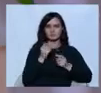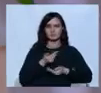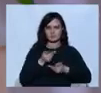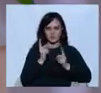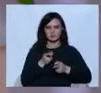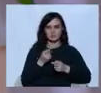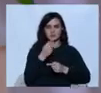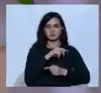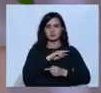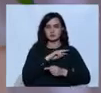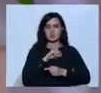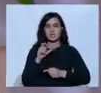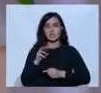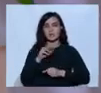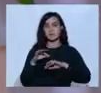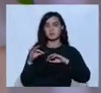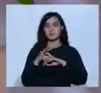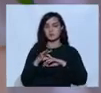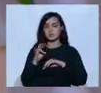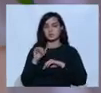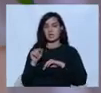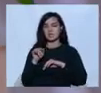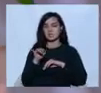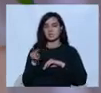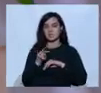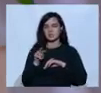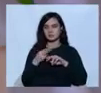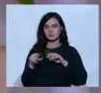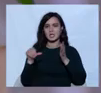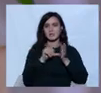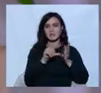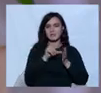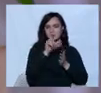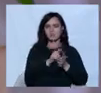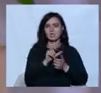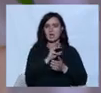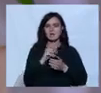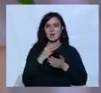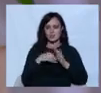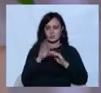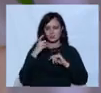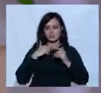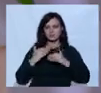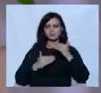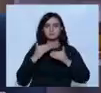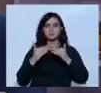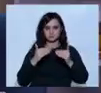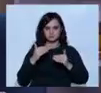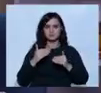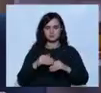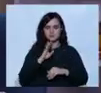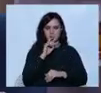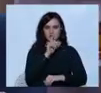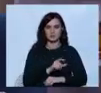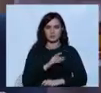box, which is the correct one, and Bassanio and Portia are very happy, and they decide to get married. The celebration,